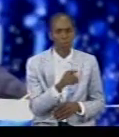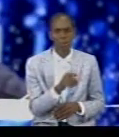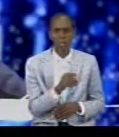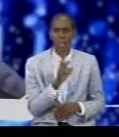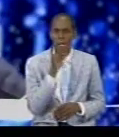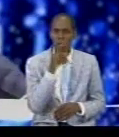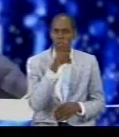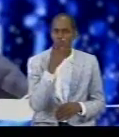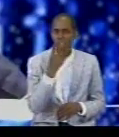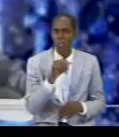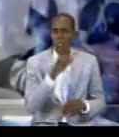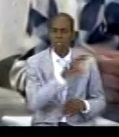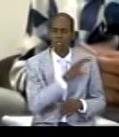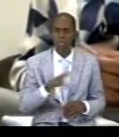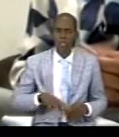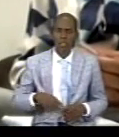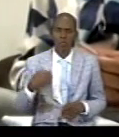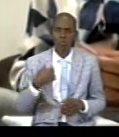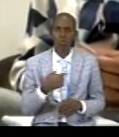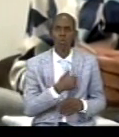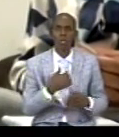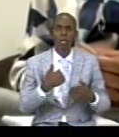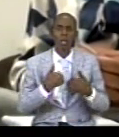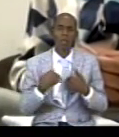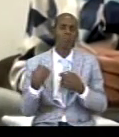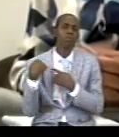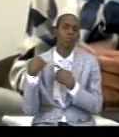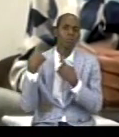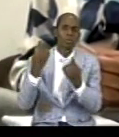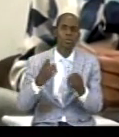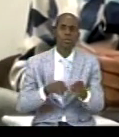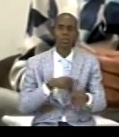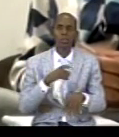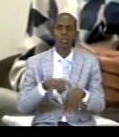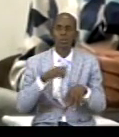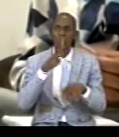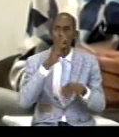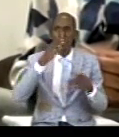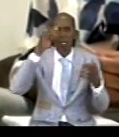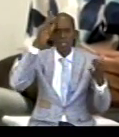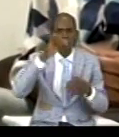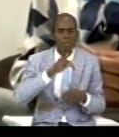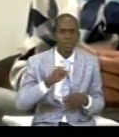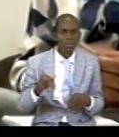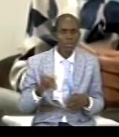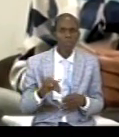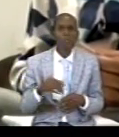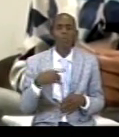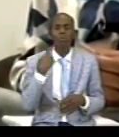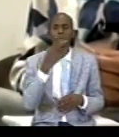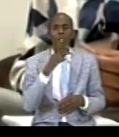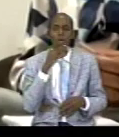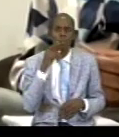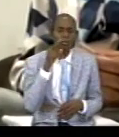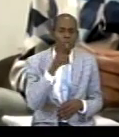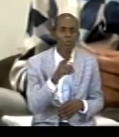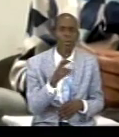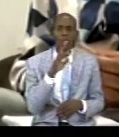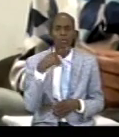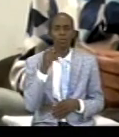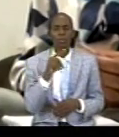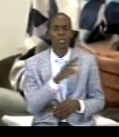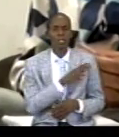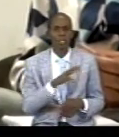or greater than Christ, his response was clear. "He it is, who coming after me is preferred before me, whose